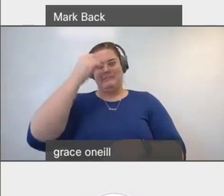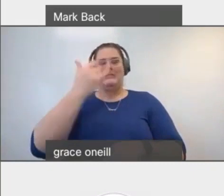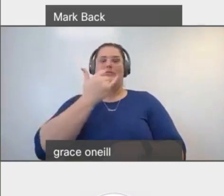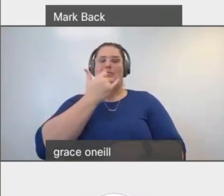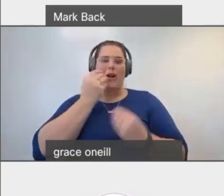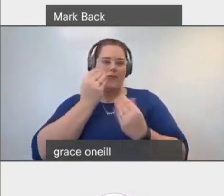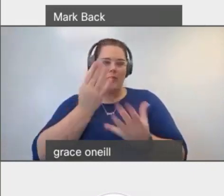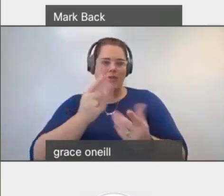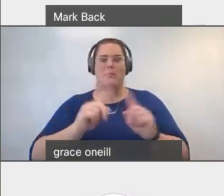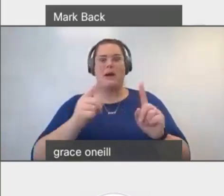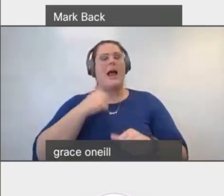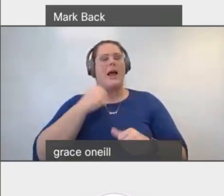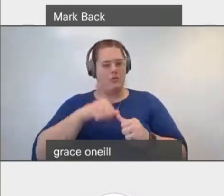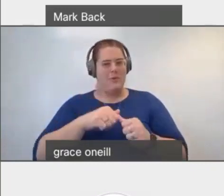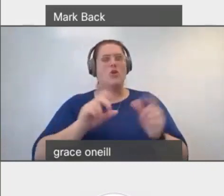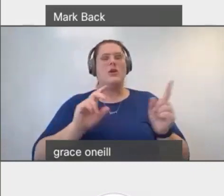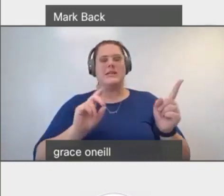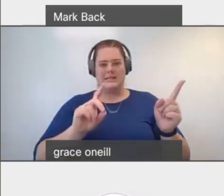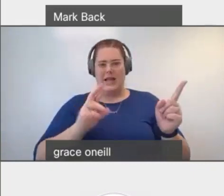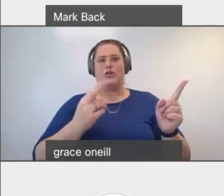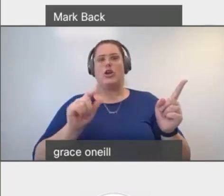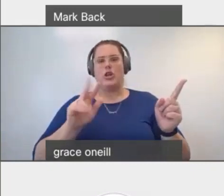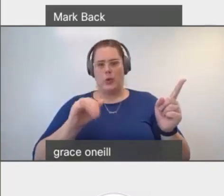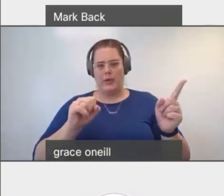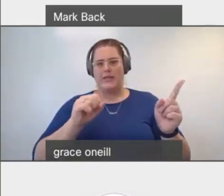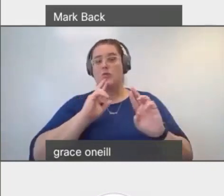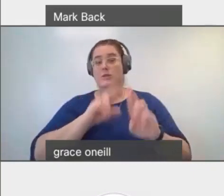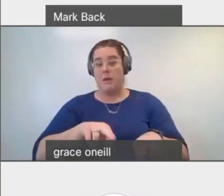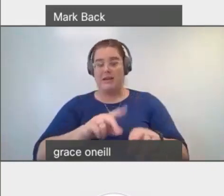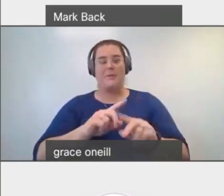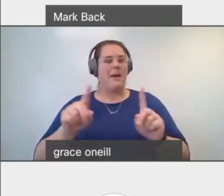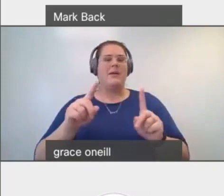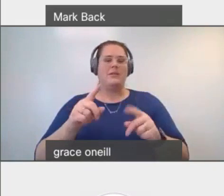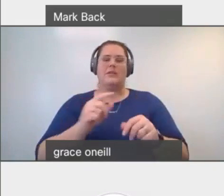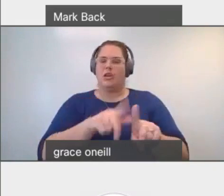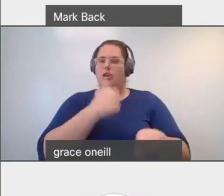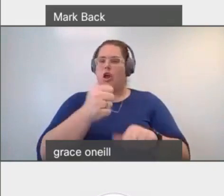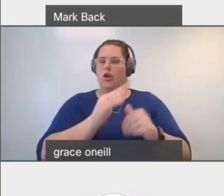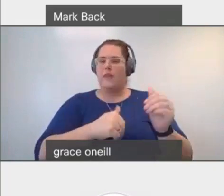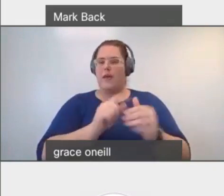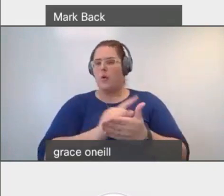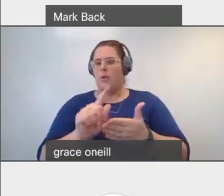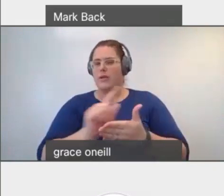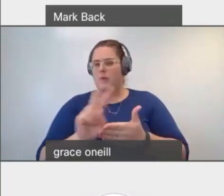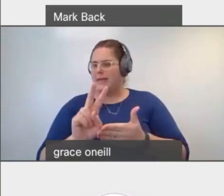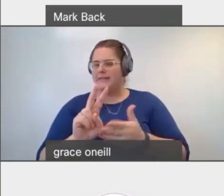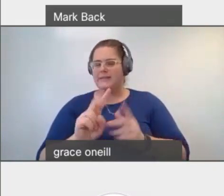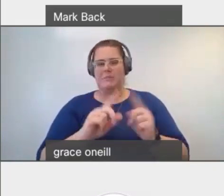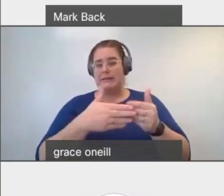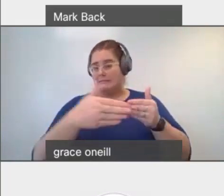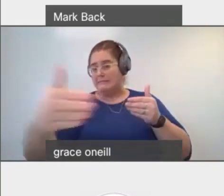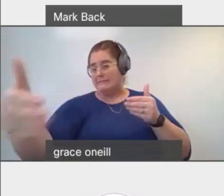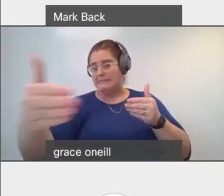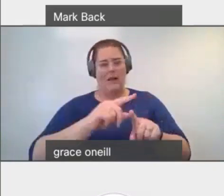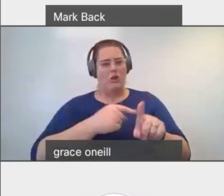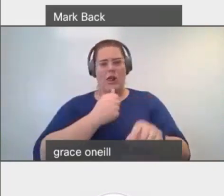And at this point, I know that it was a lot longer than a week, or 2 weeks. So at this point, you'll have